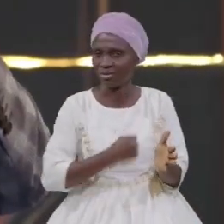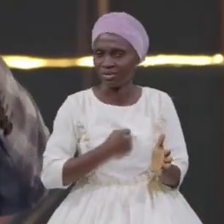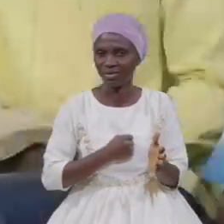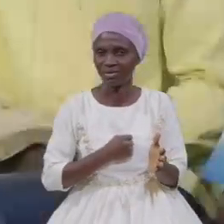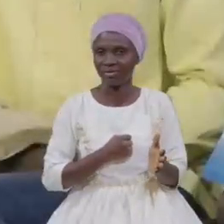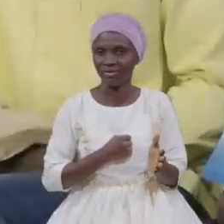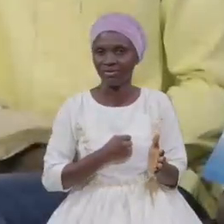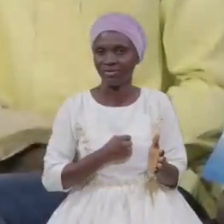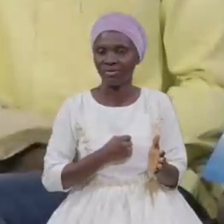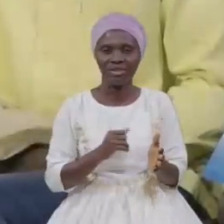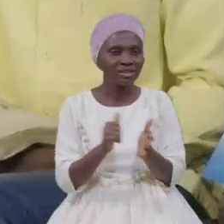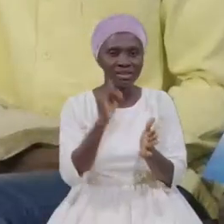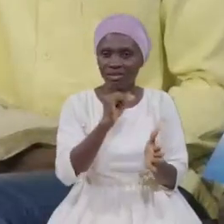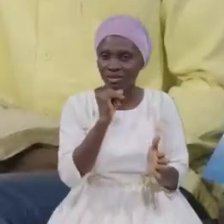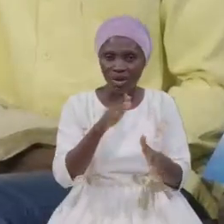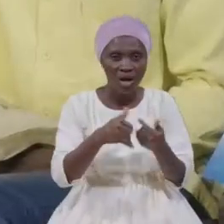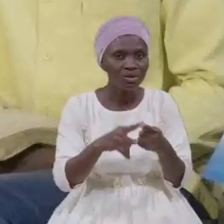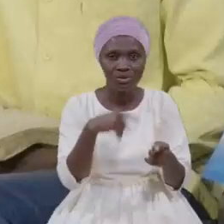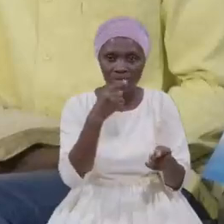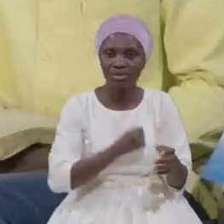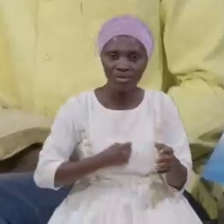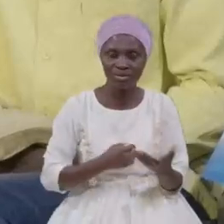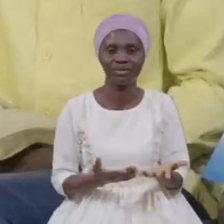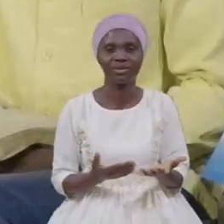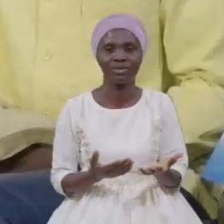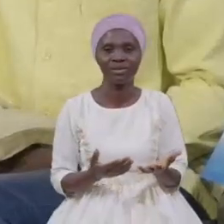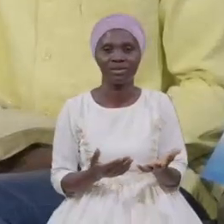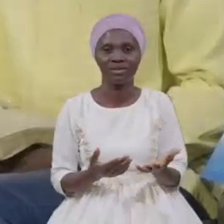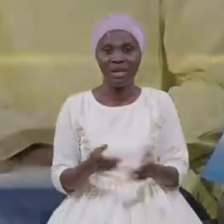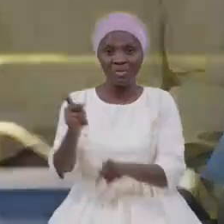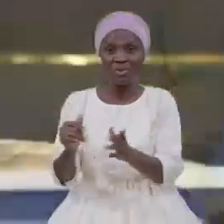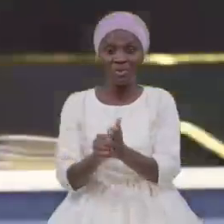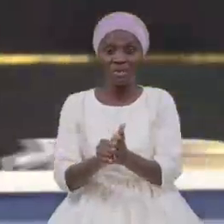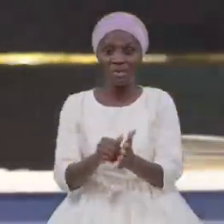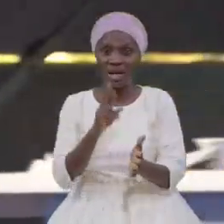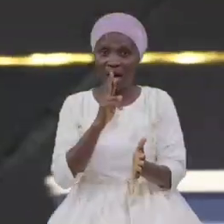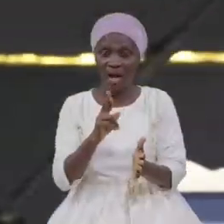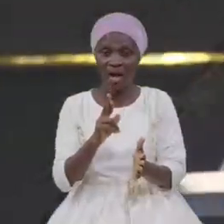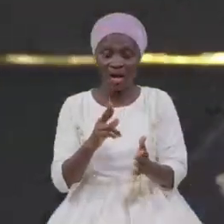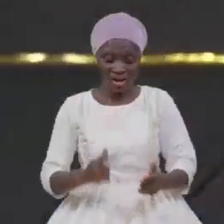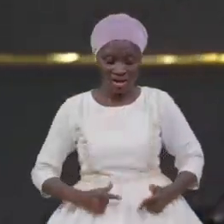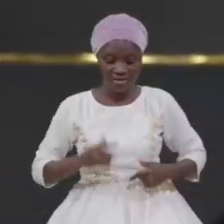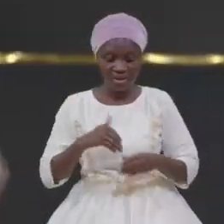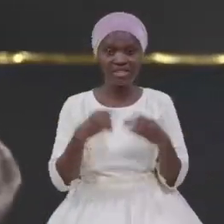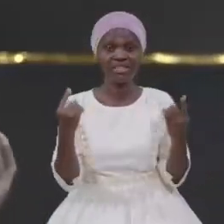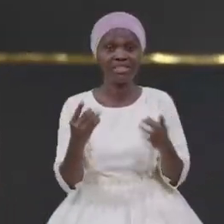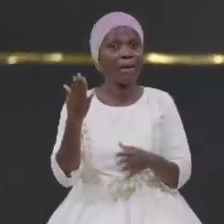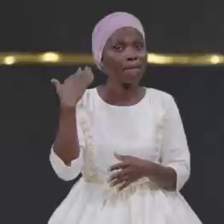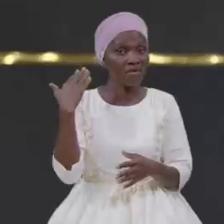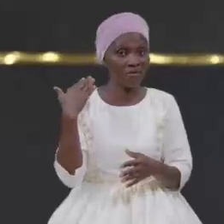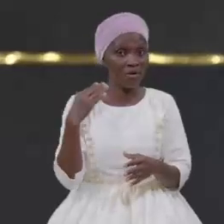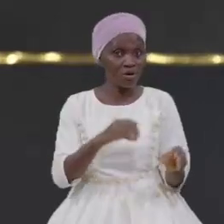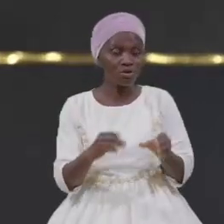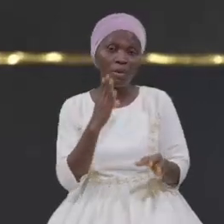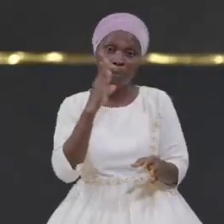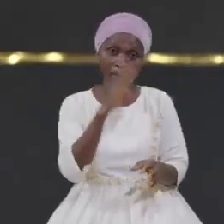now. The people who have lived in sin before, who have done evil things before, And they